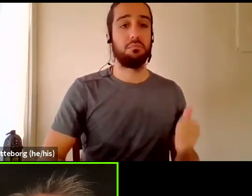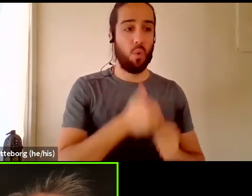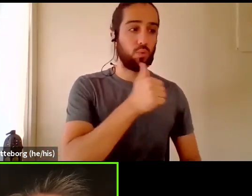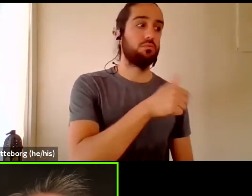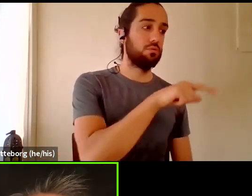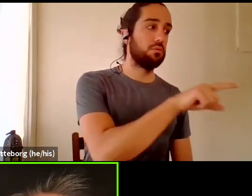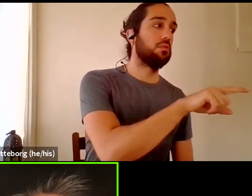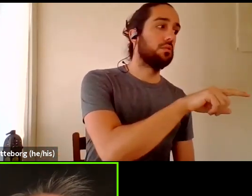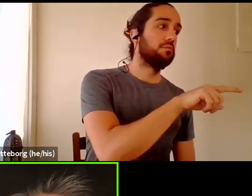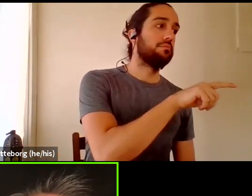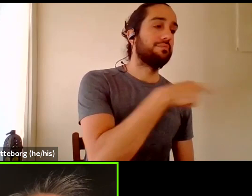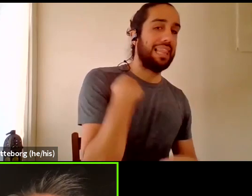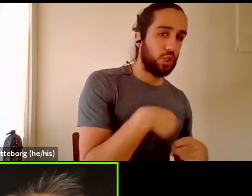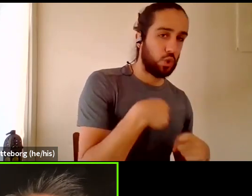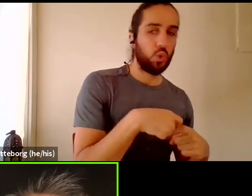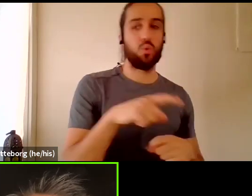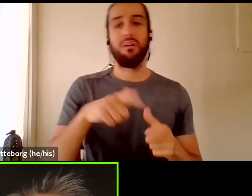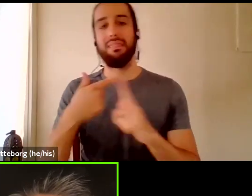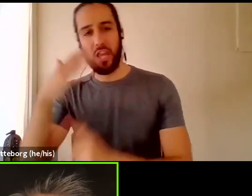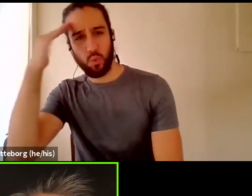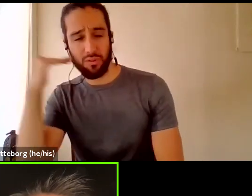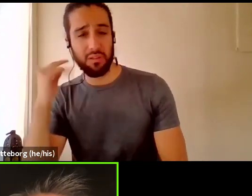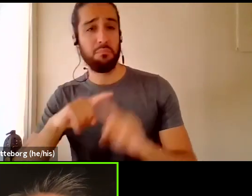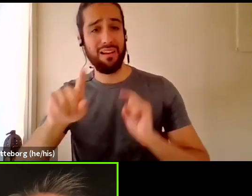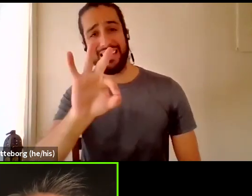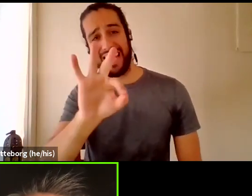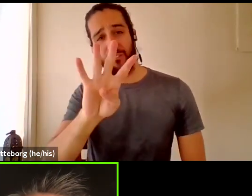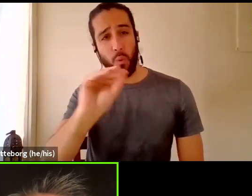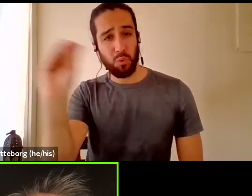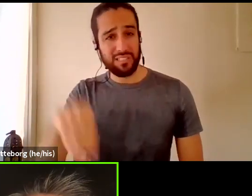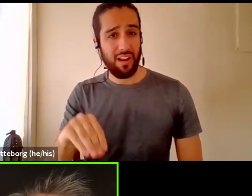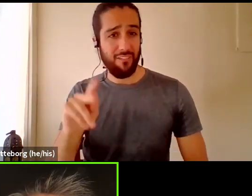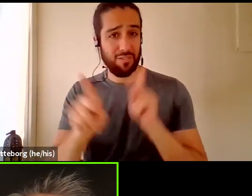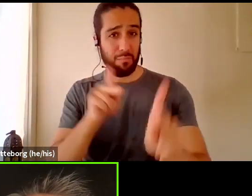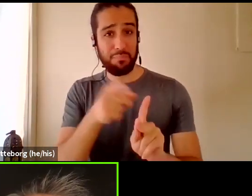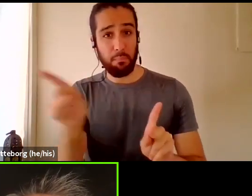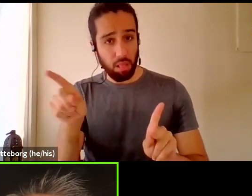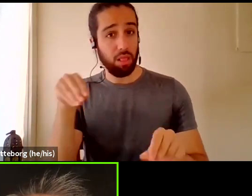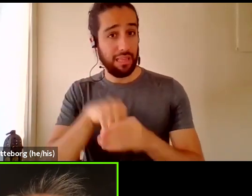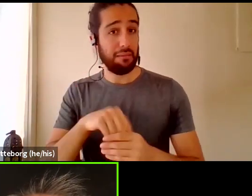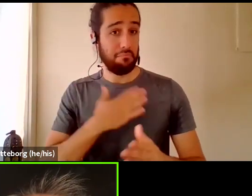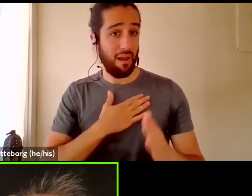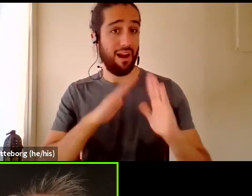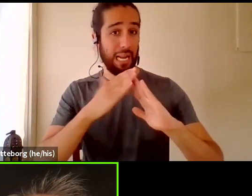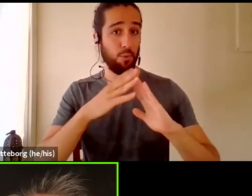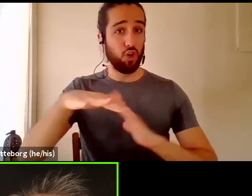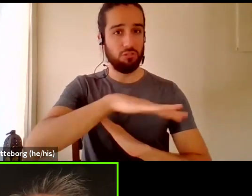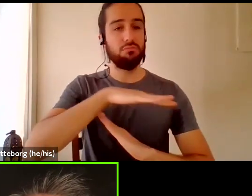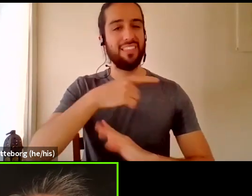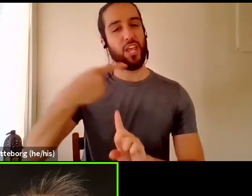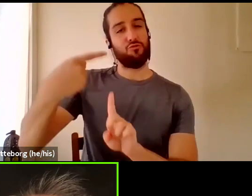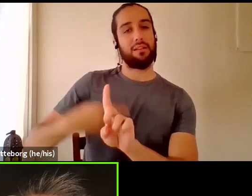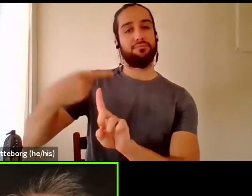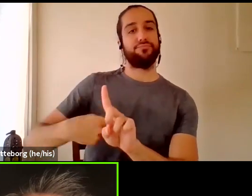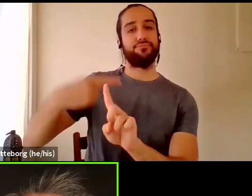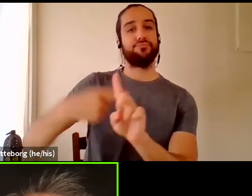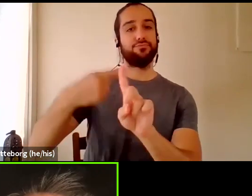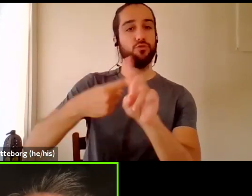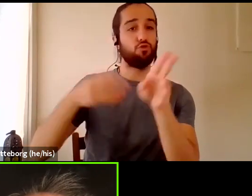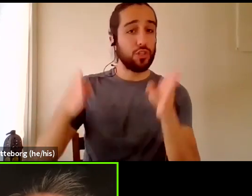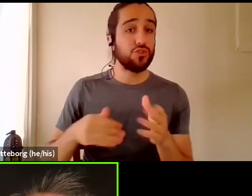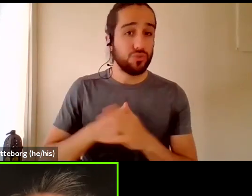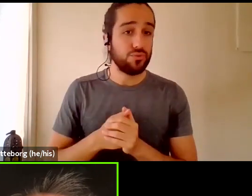mix. But 94% of the people in my neighborhood are renters. So when I get up at 5 o'clock